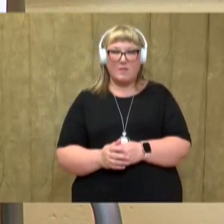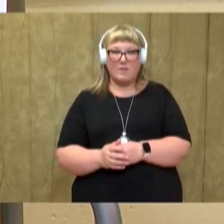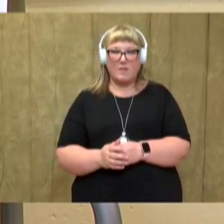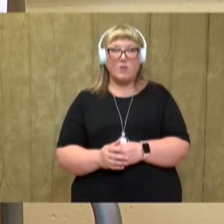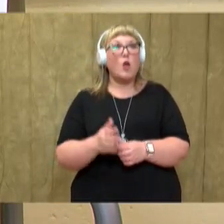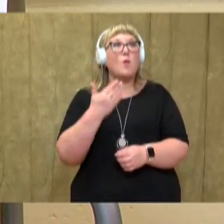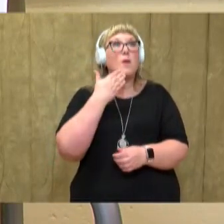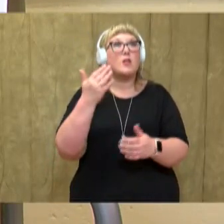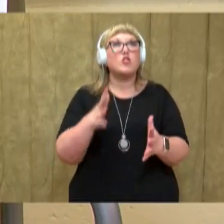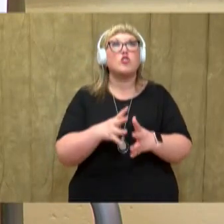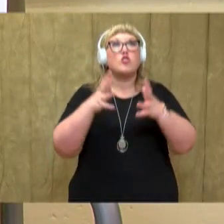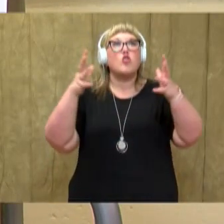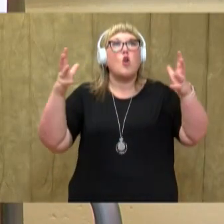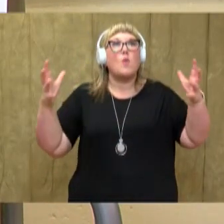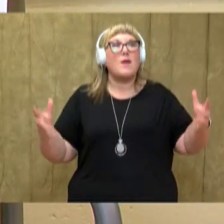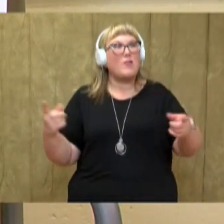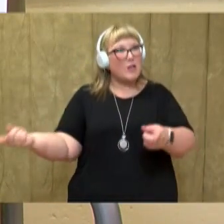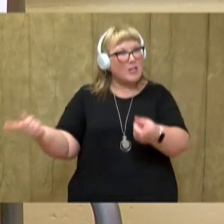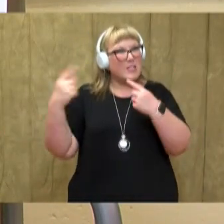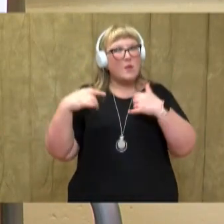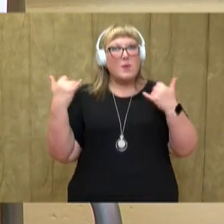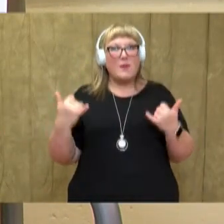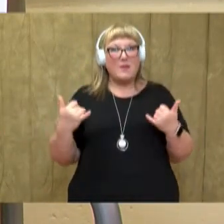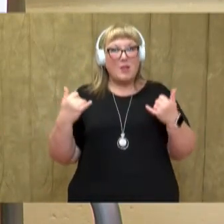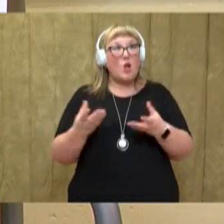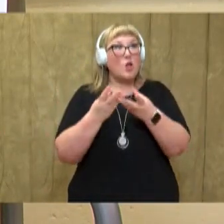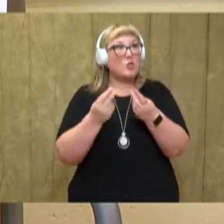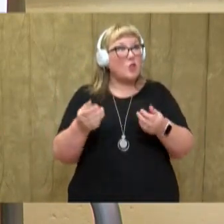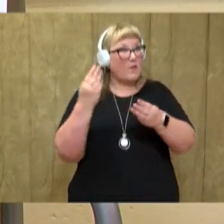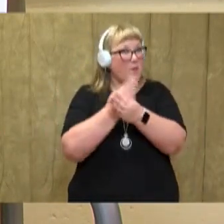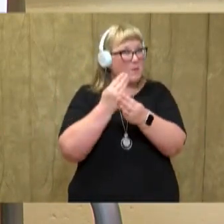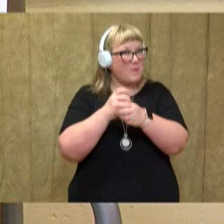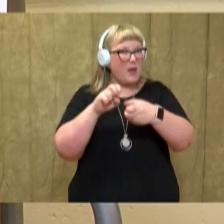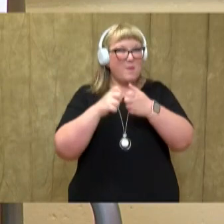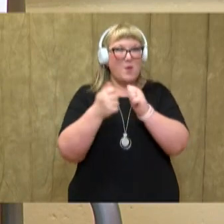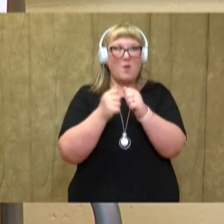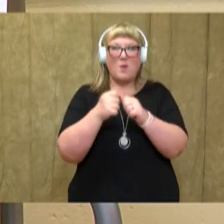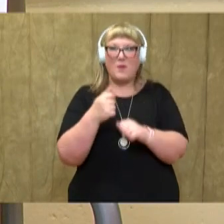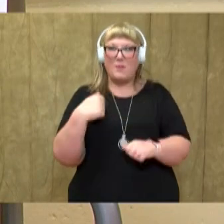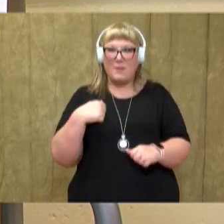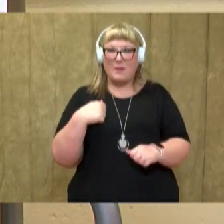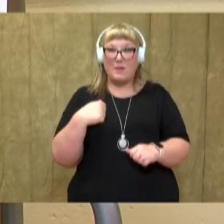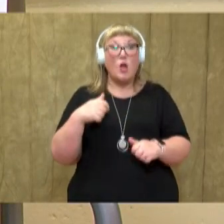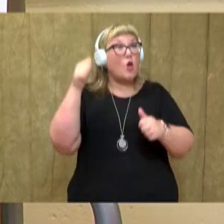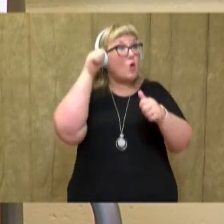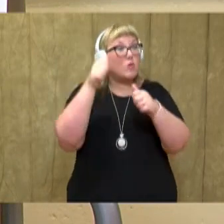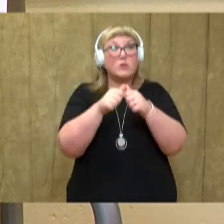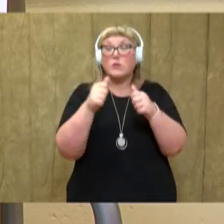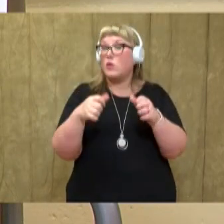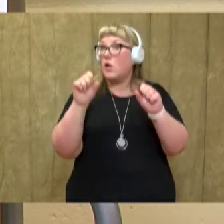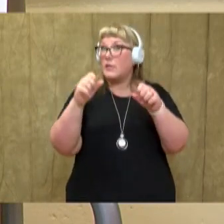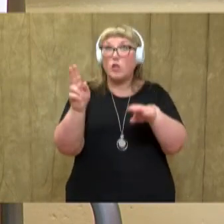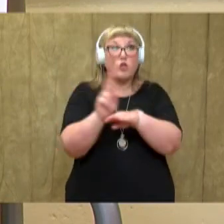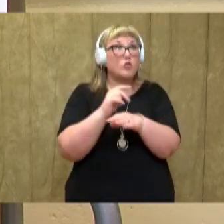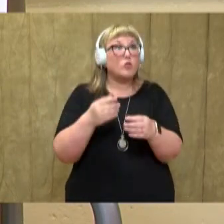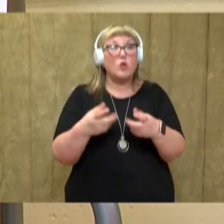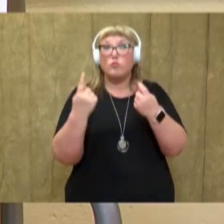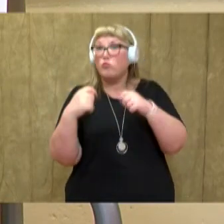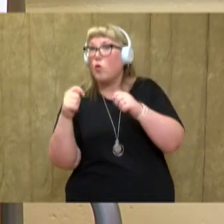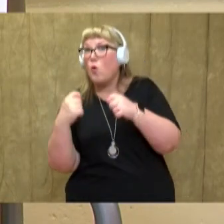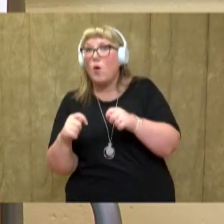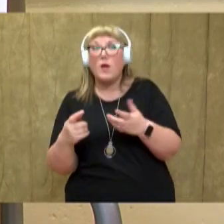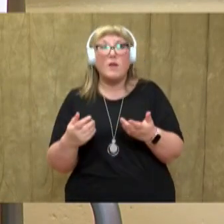Thank you so much for coming today and solving these math problems with me. Remember, you can use lots of fun